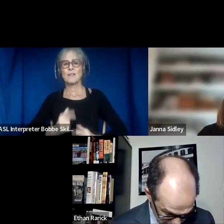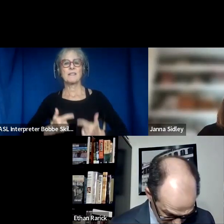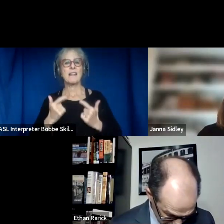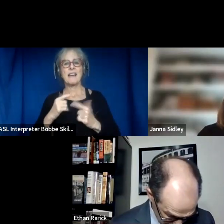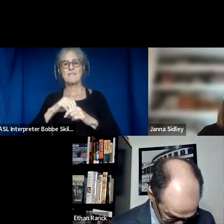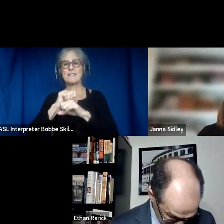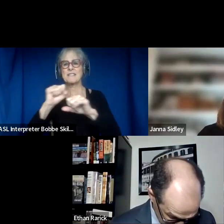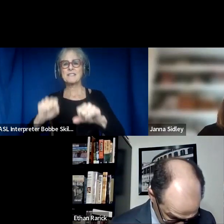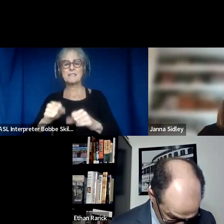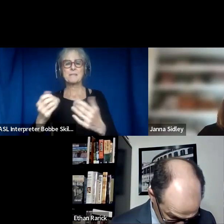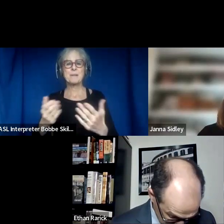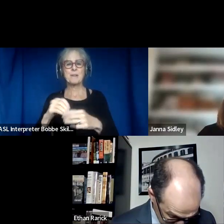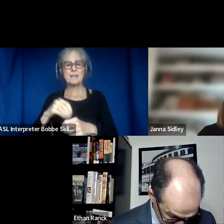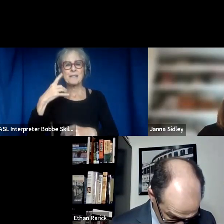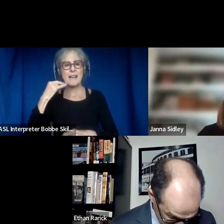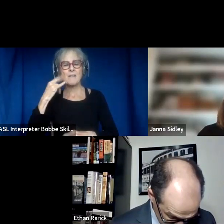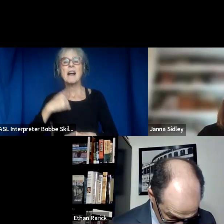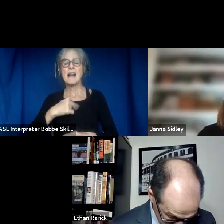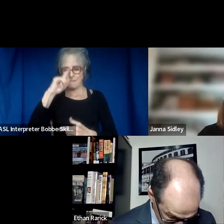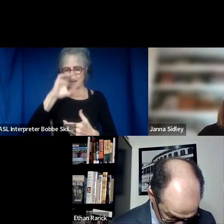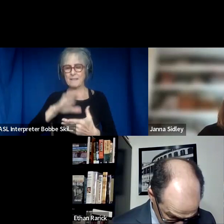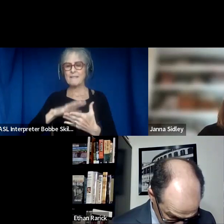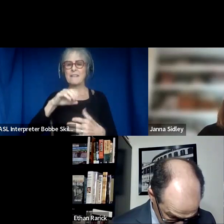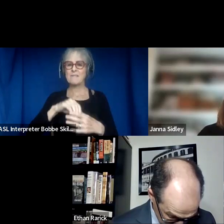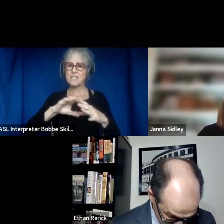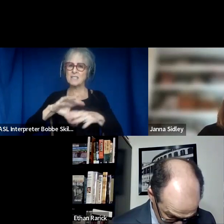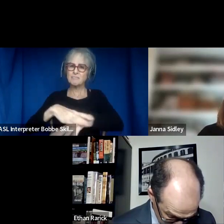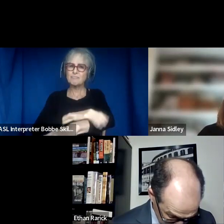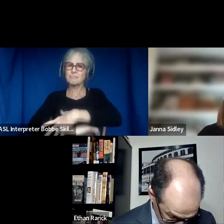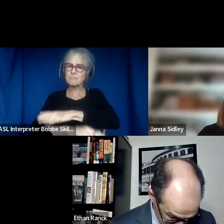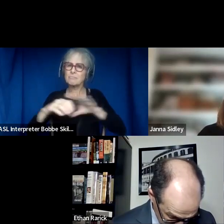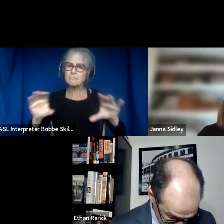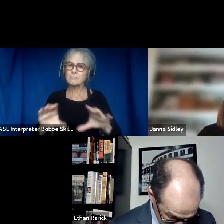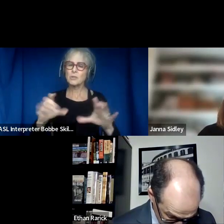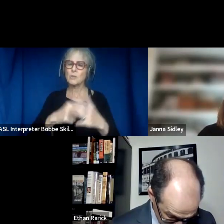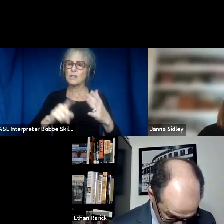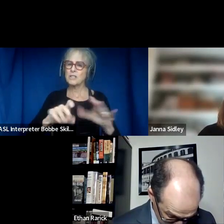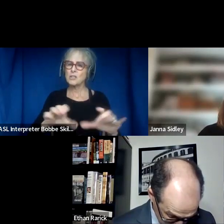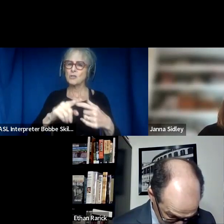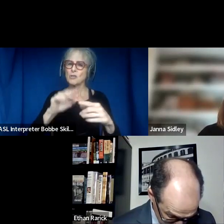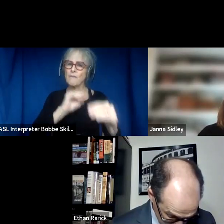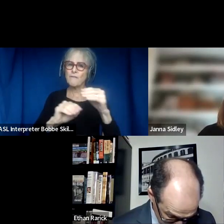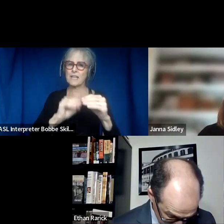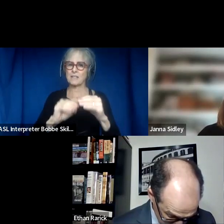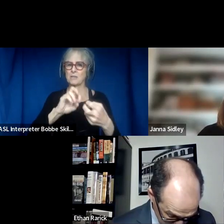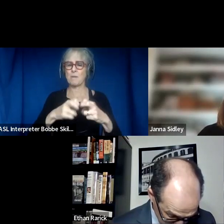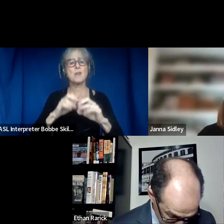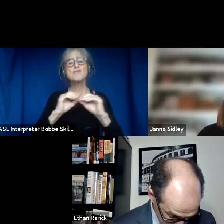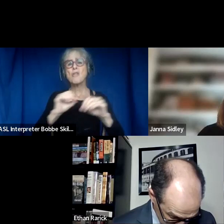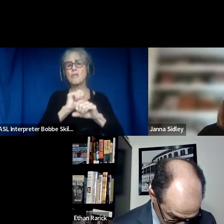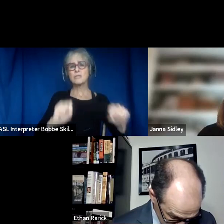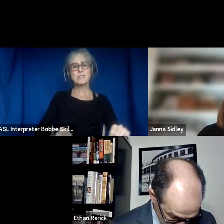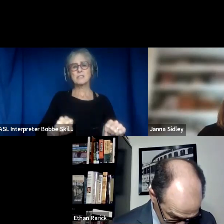in California. I do believe in diving in to fix problems, and no system is without its flaws